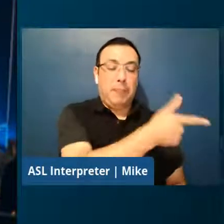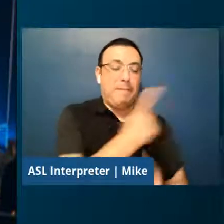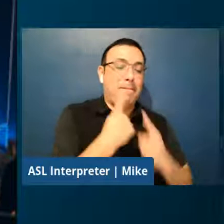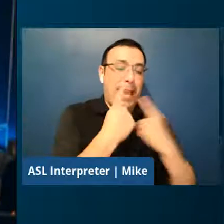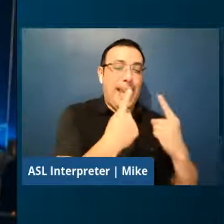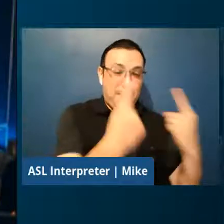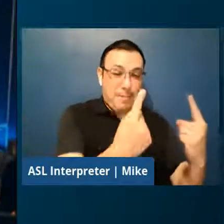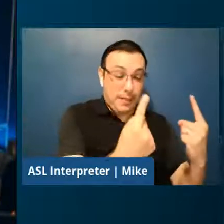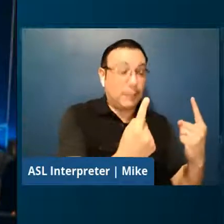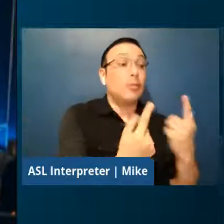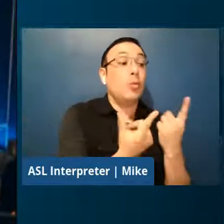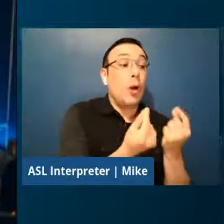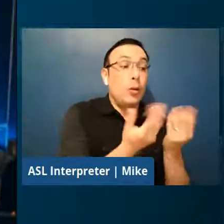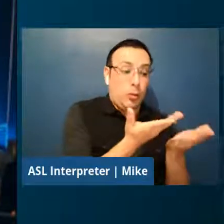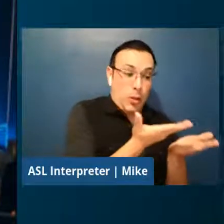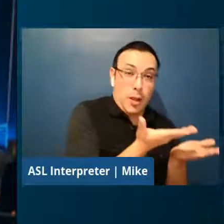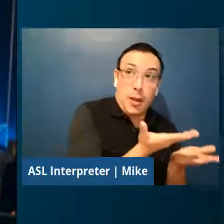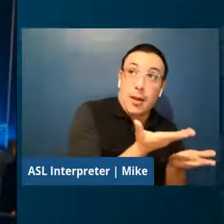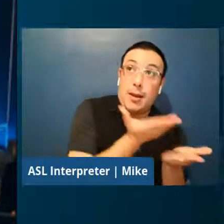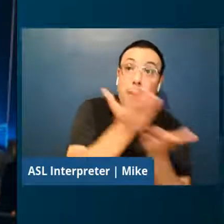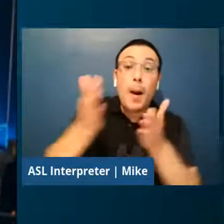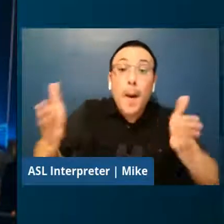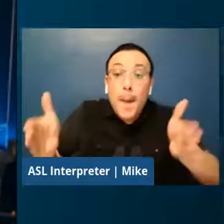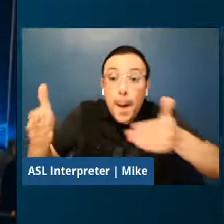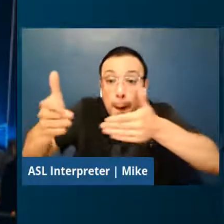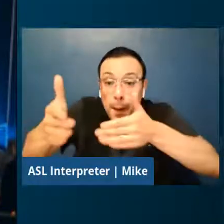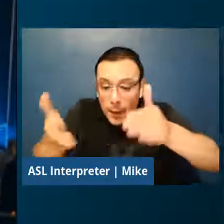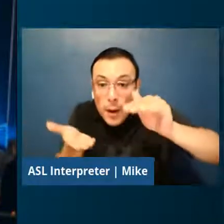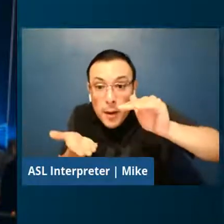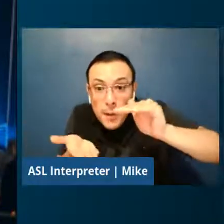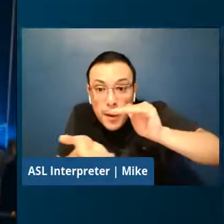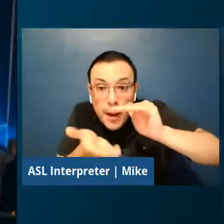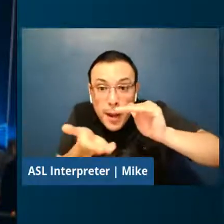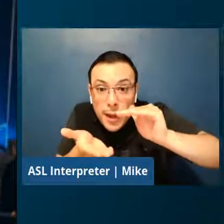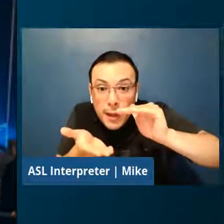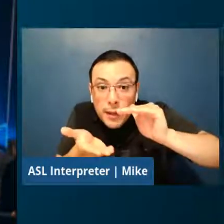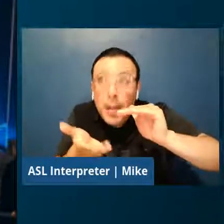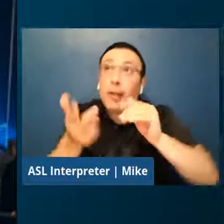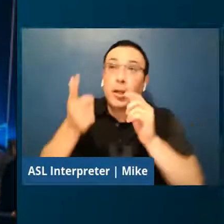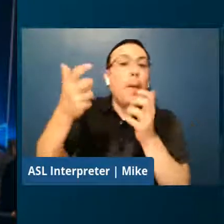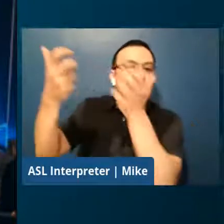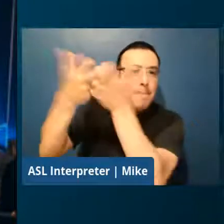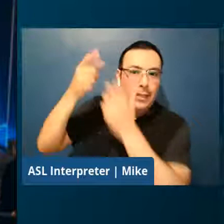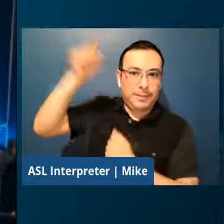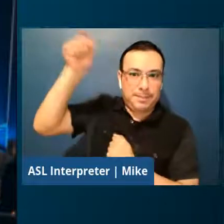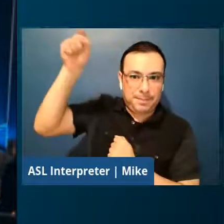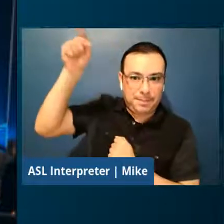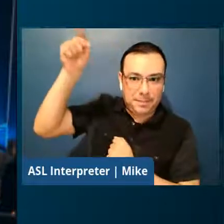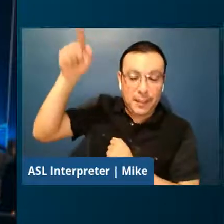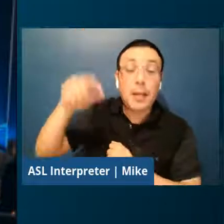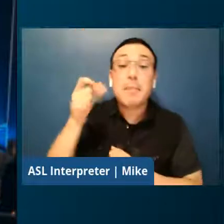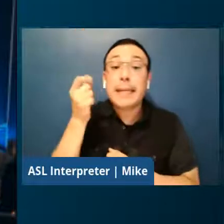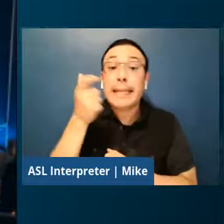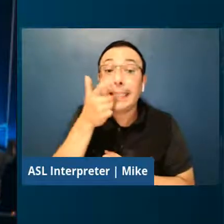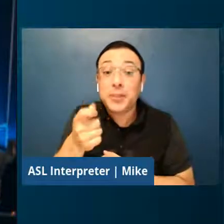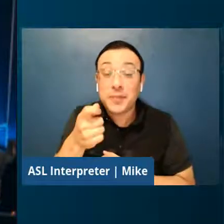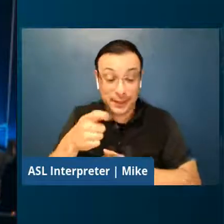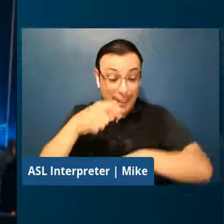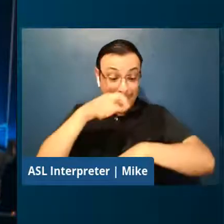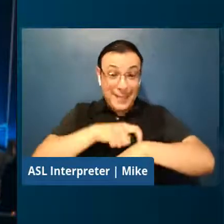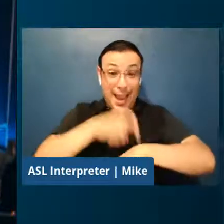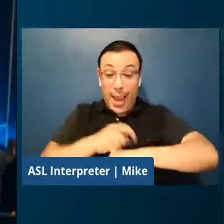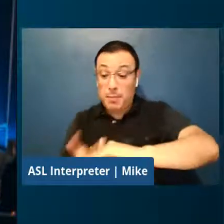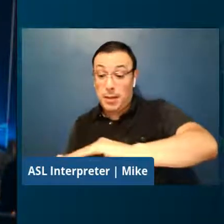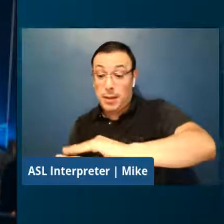in space. But what's really interesting is that they had to experiment on the bake times for the cookies. They had sent